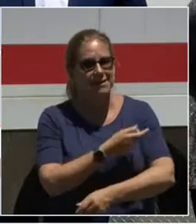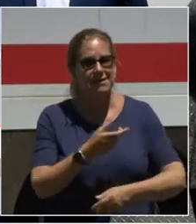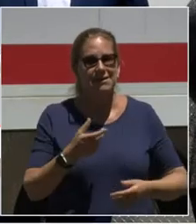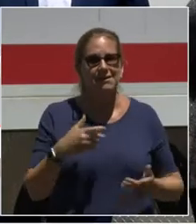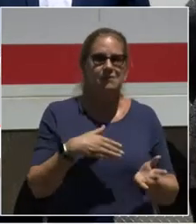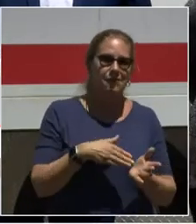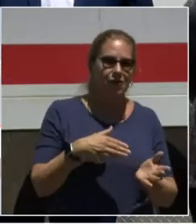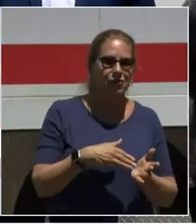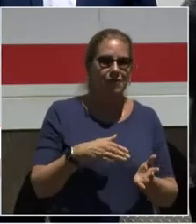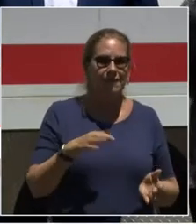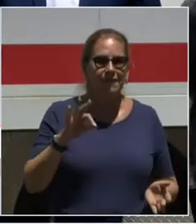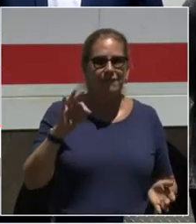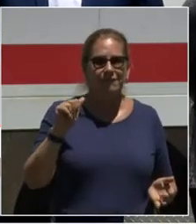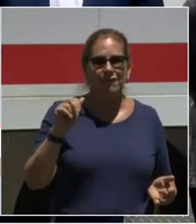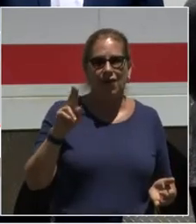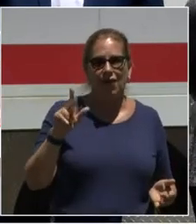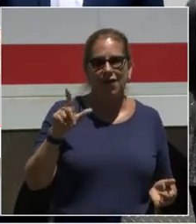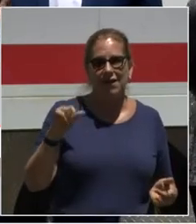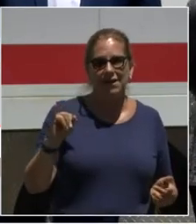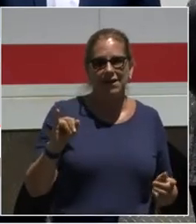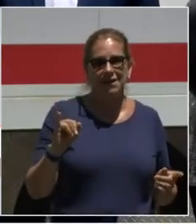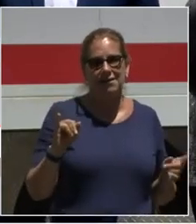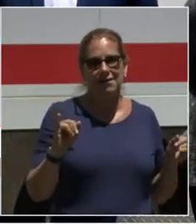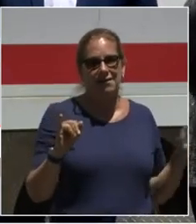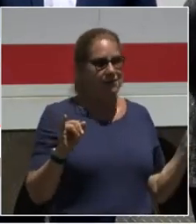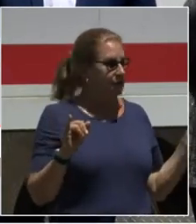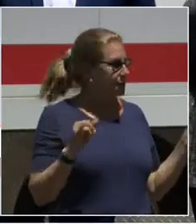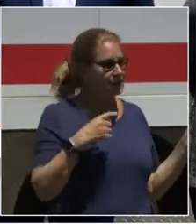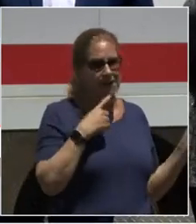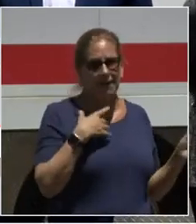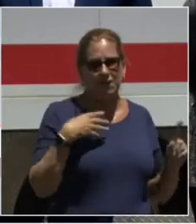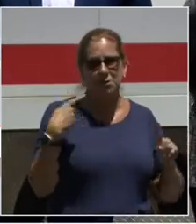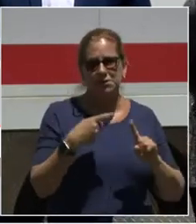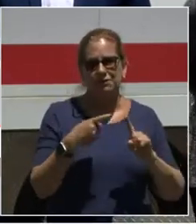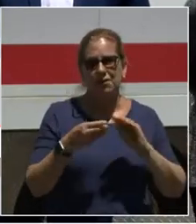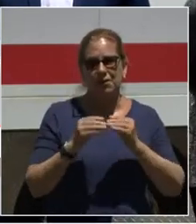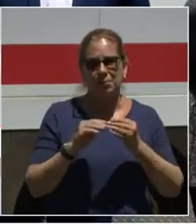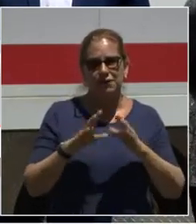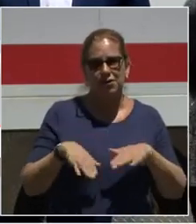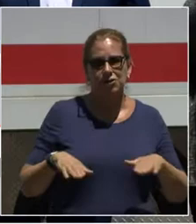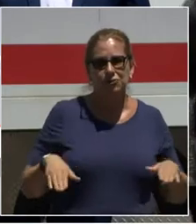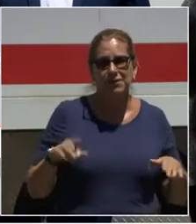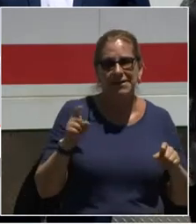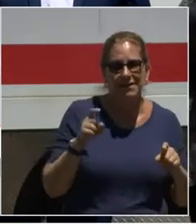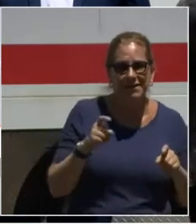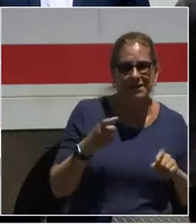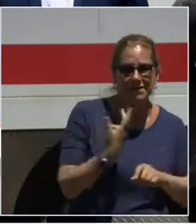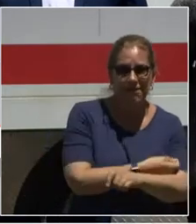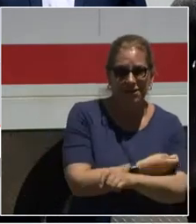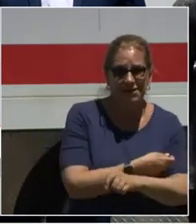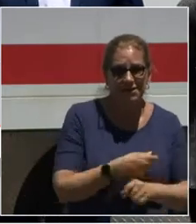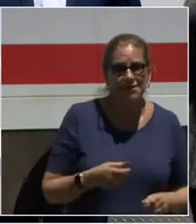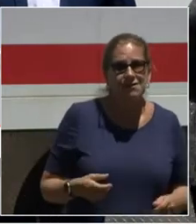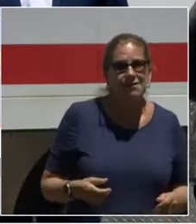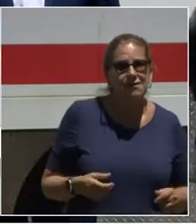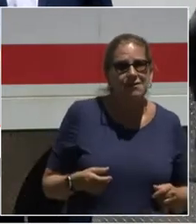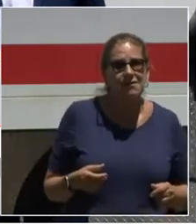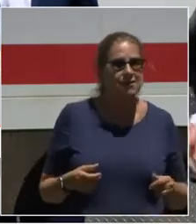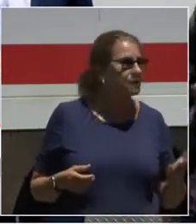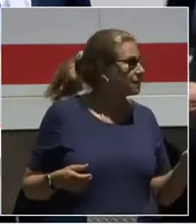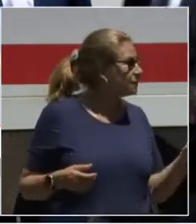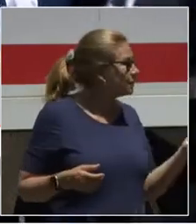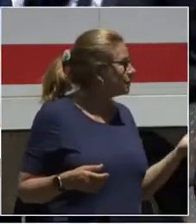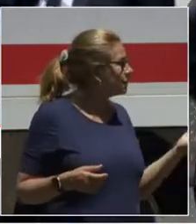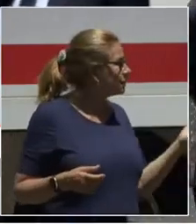of kids who need to catch up, but also be prepared for school. Dr. Farley.